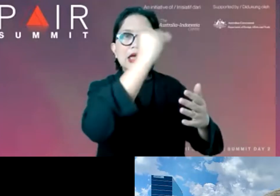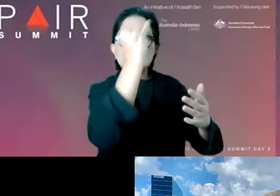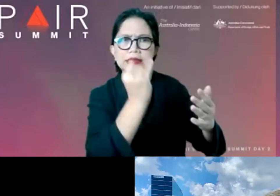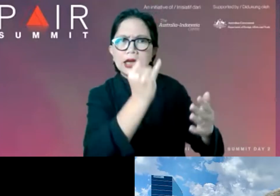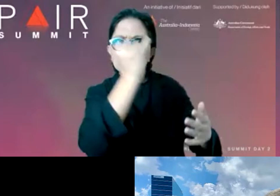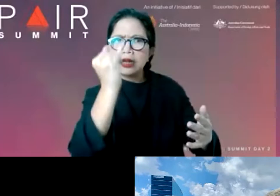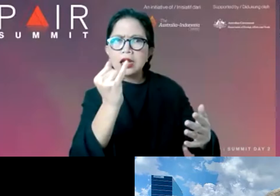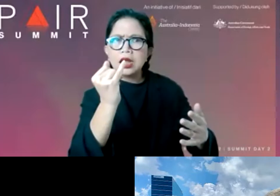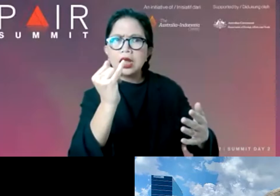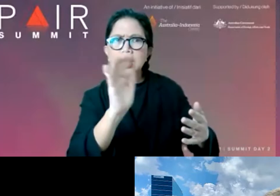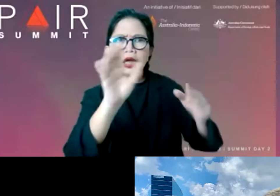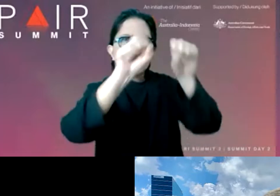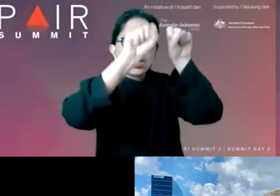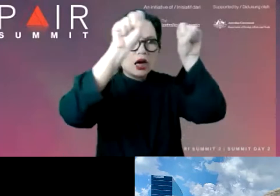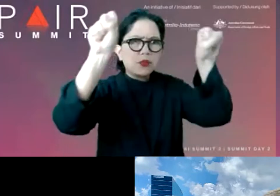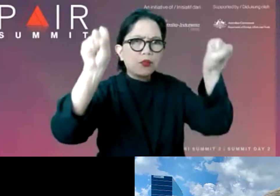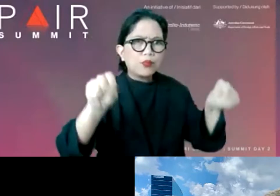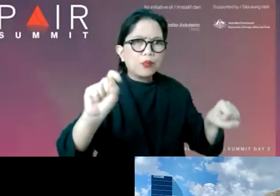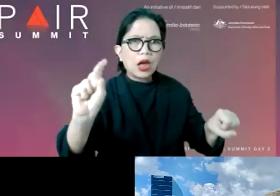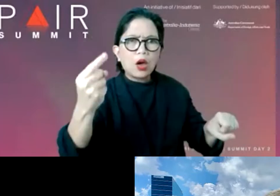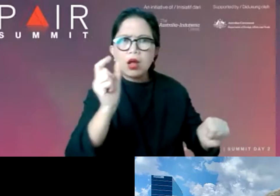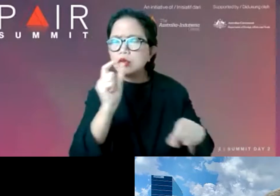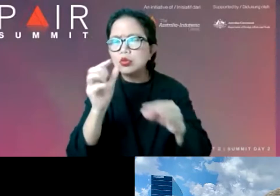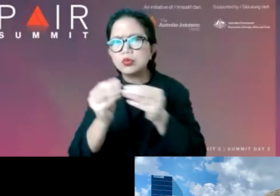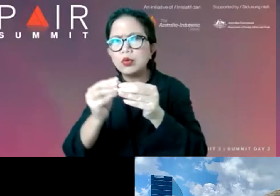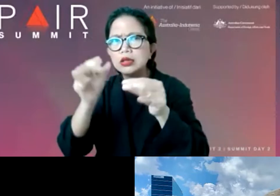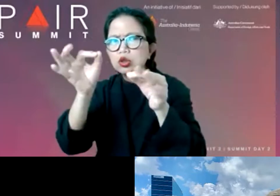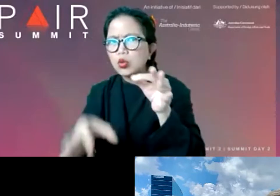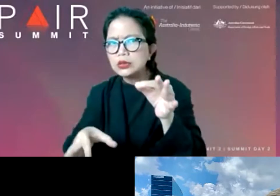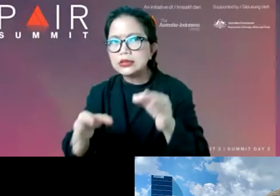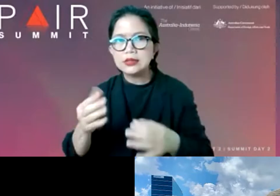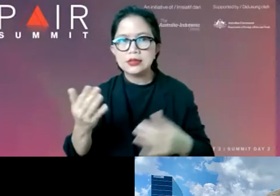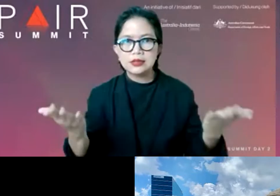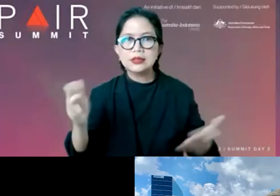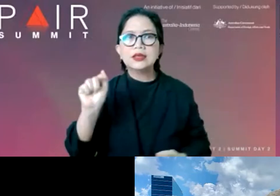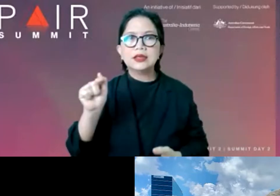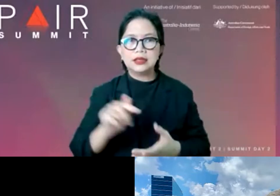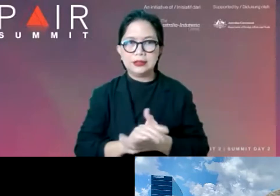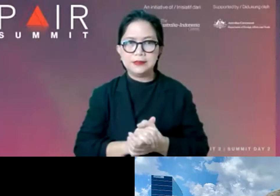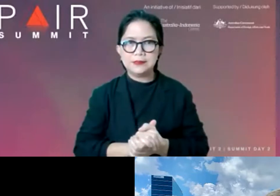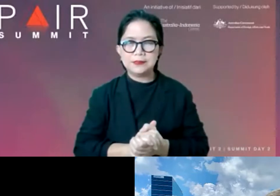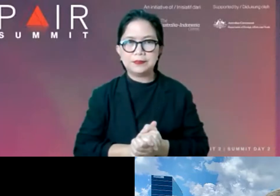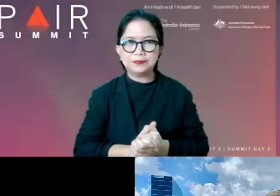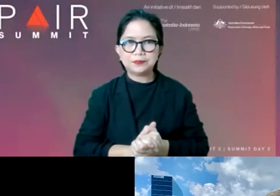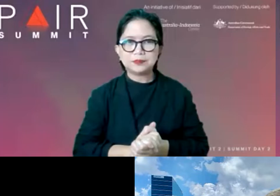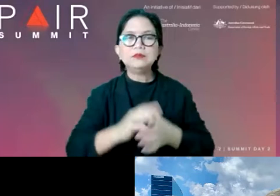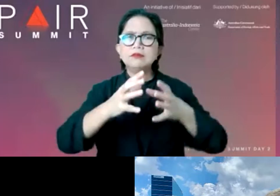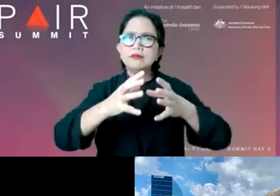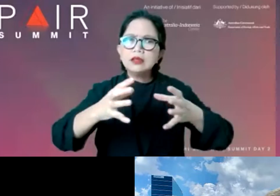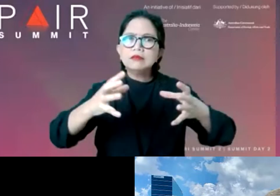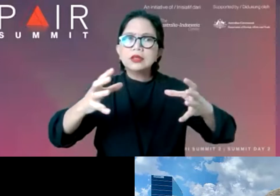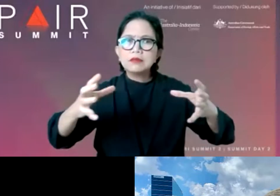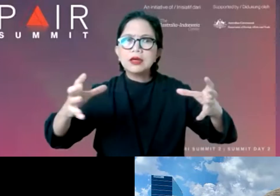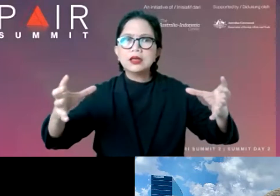solution. Those things I find usually evolve out of the conversation and the developments that the different parties have. I'm